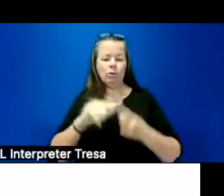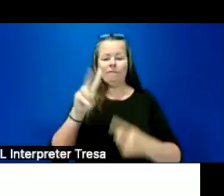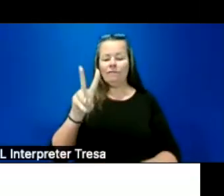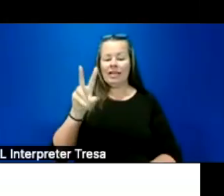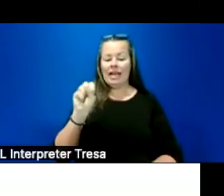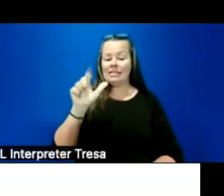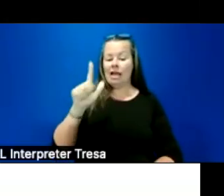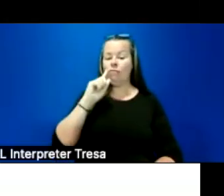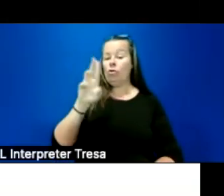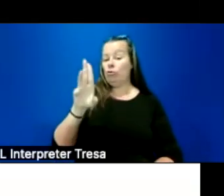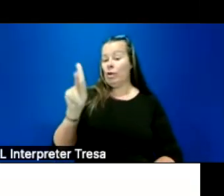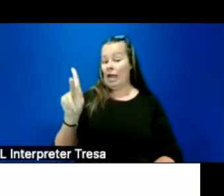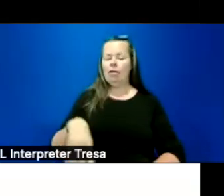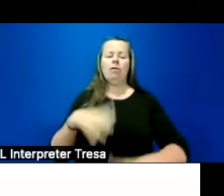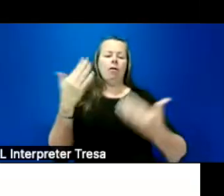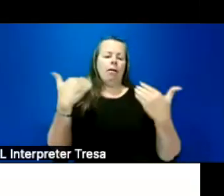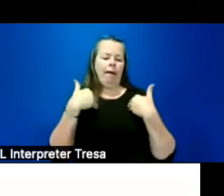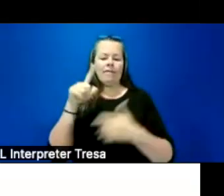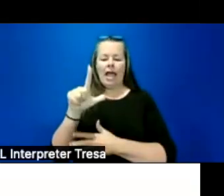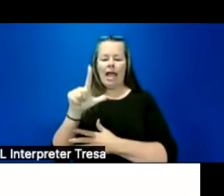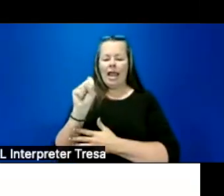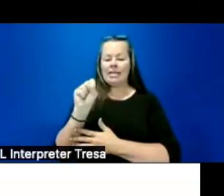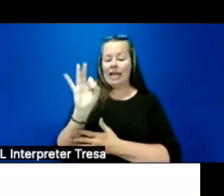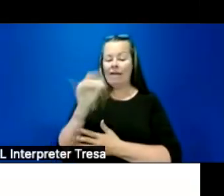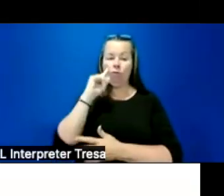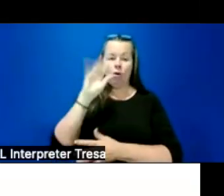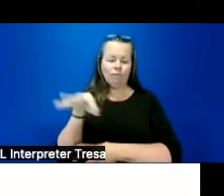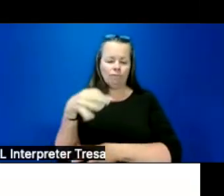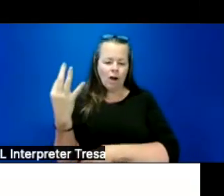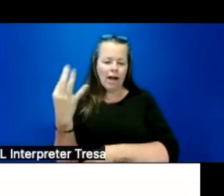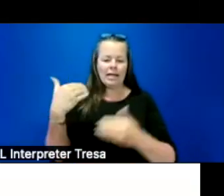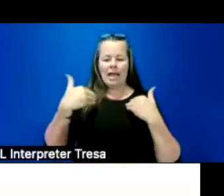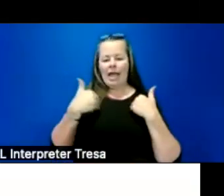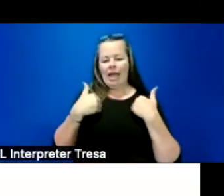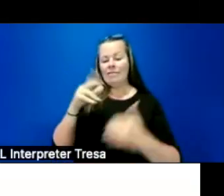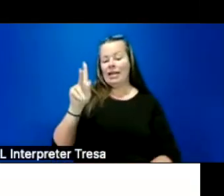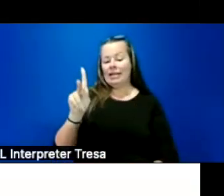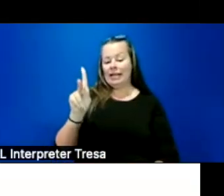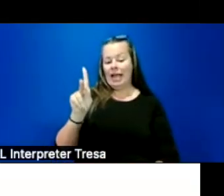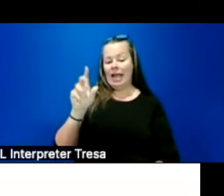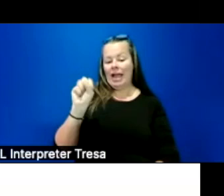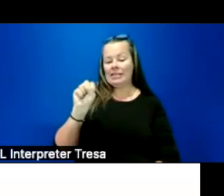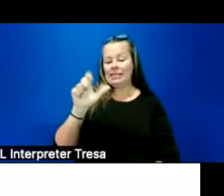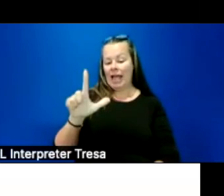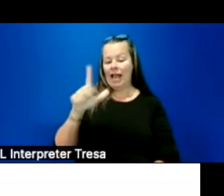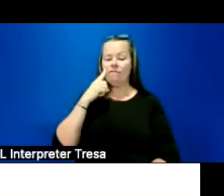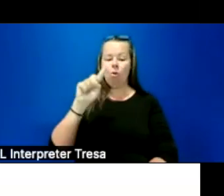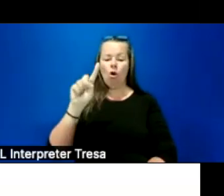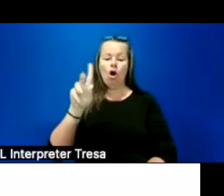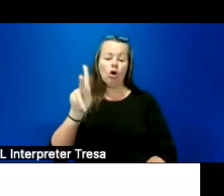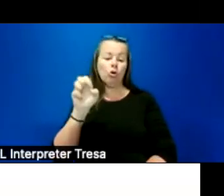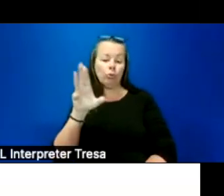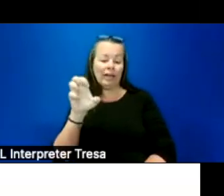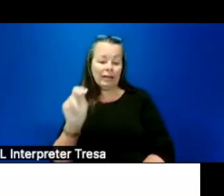the UK, we have LSF for France, we have KSL for Korean Sign Language,